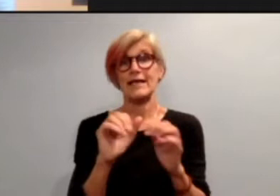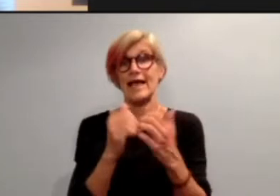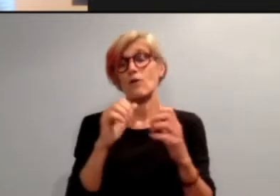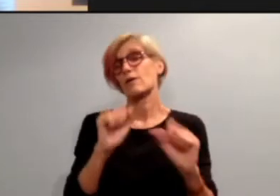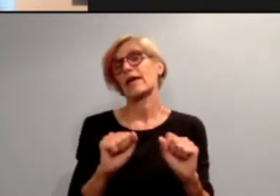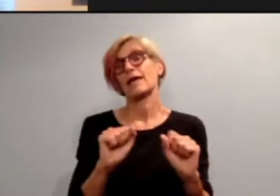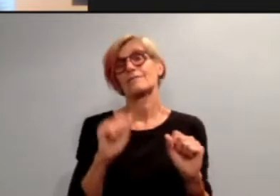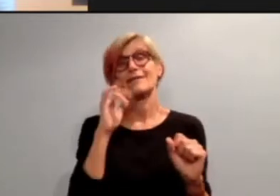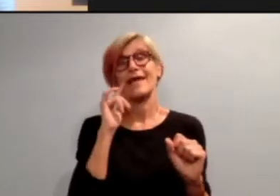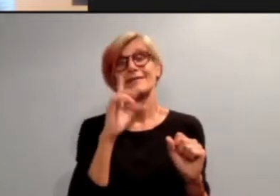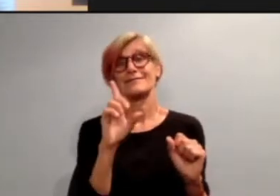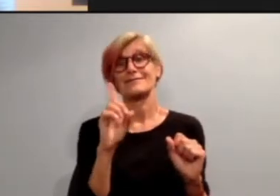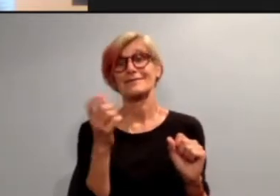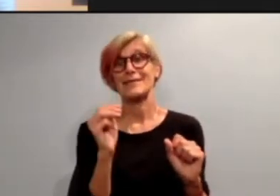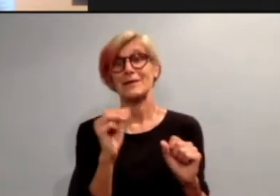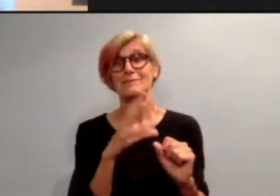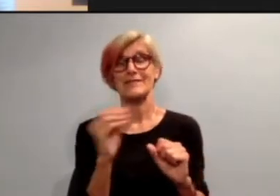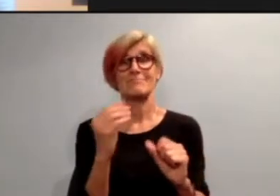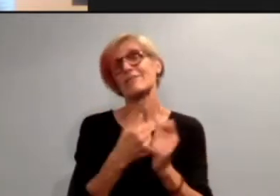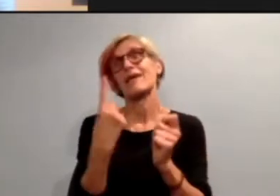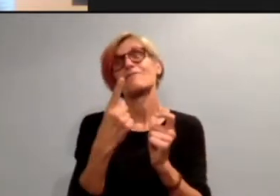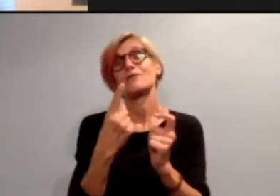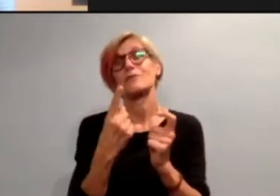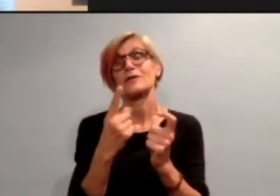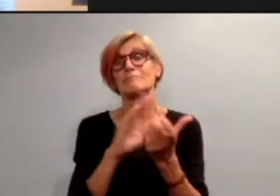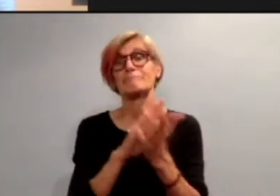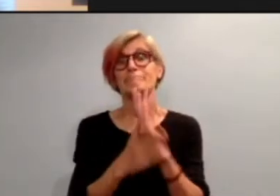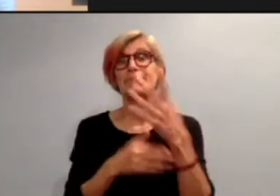and everyone be allies to the AAPI community?